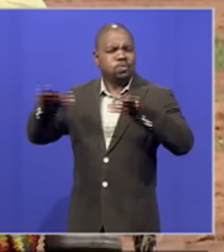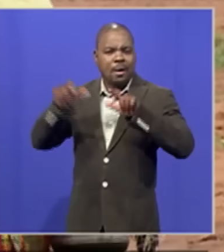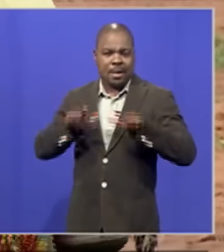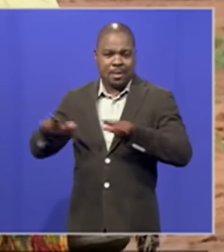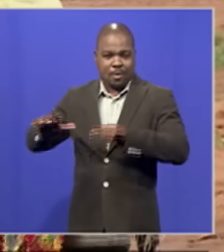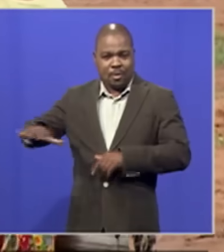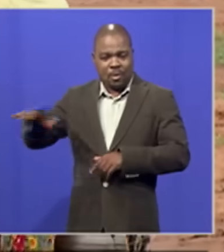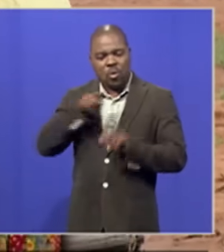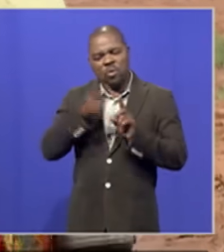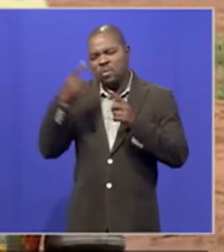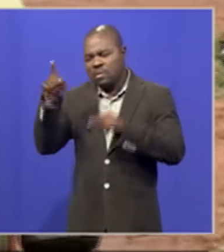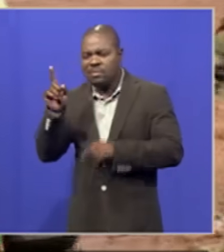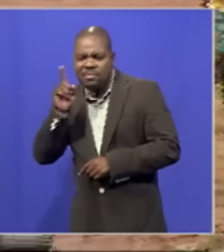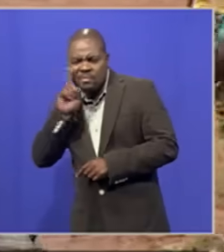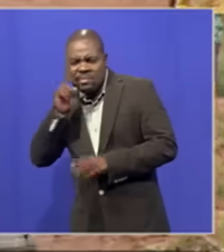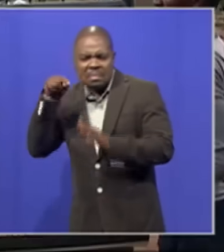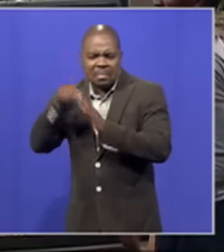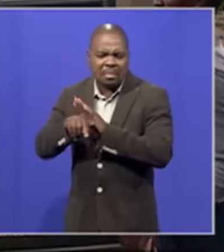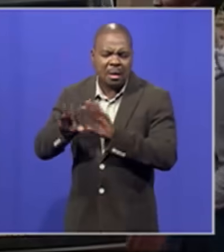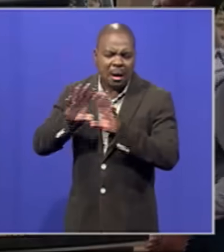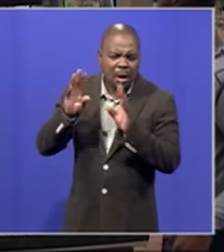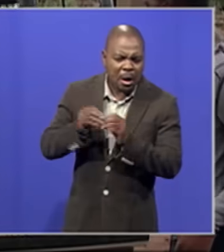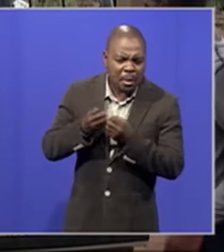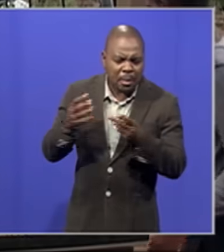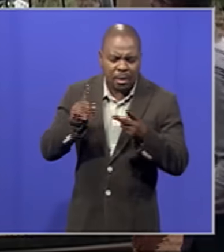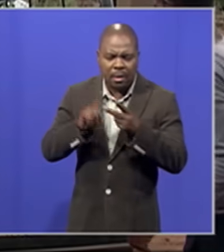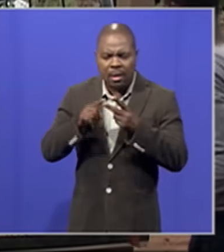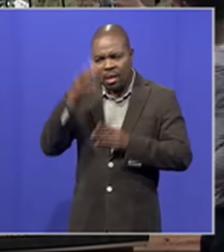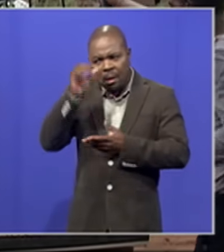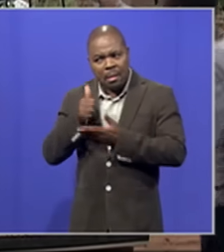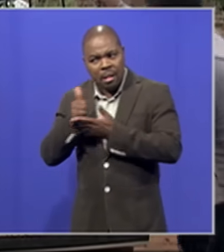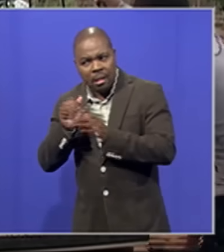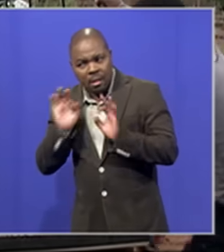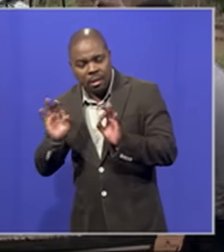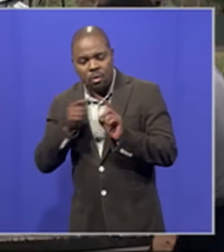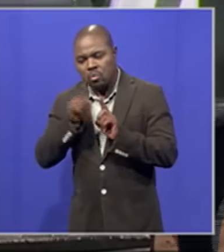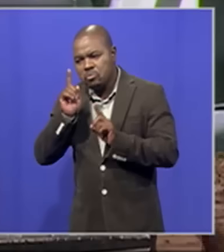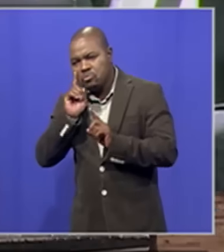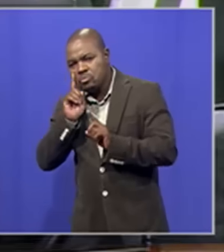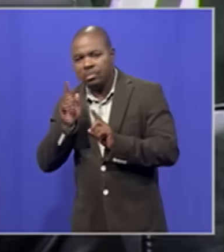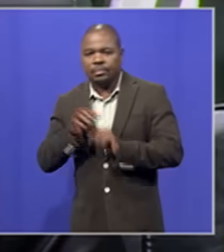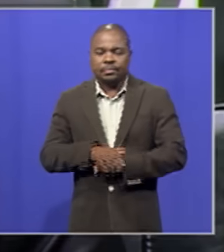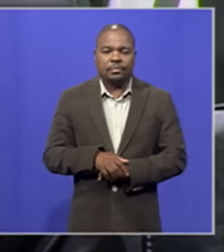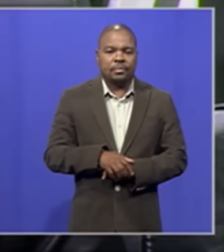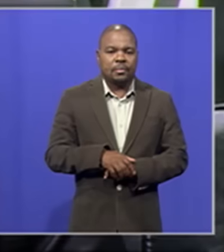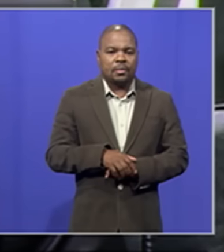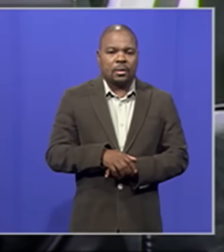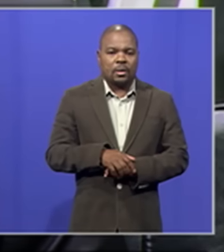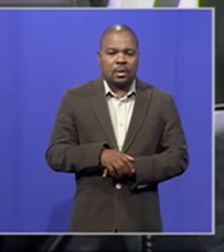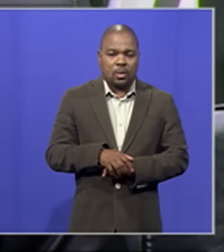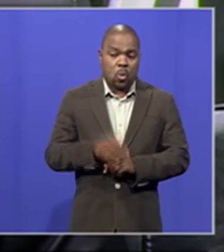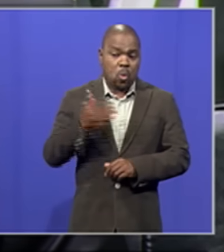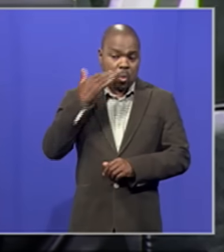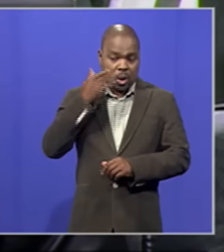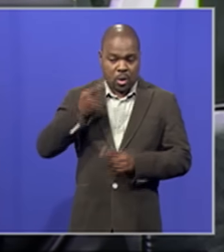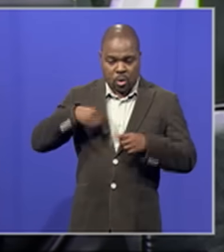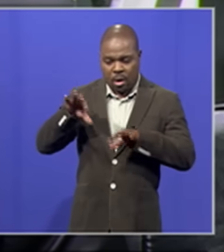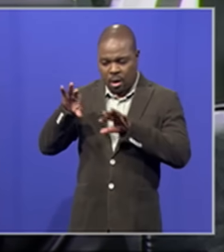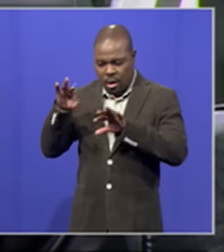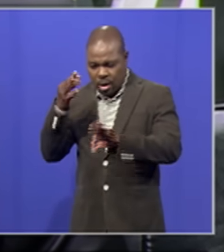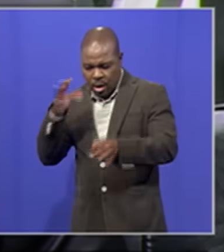lekola boleng bja tshenyo ya thoto ge šita le boikarabelo bja mmušo masetlapelong ao. During the analysis and the threat and